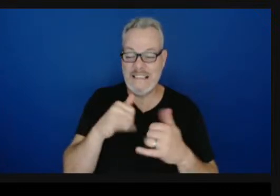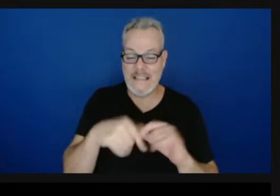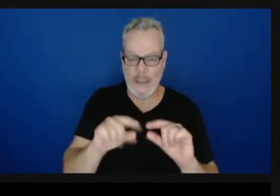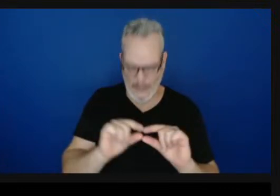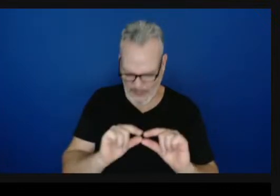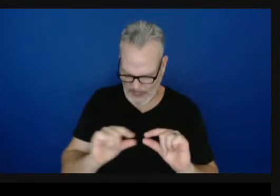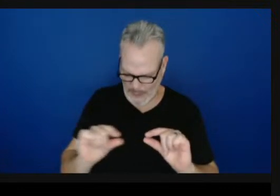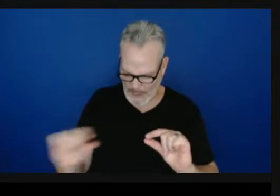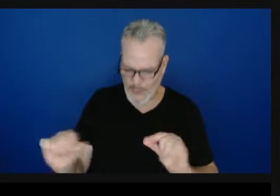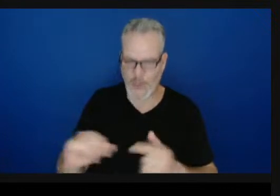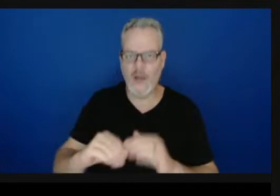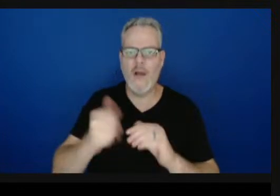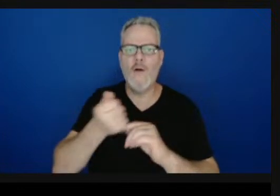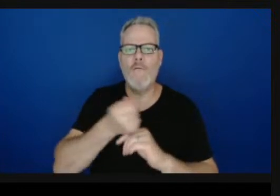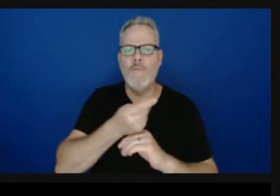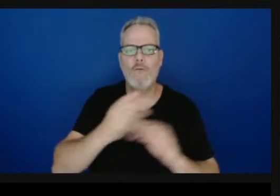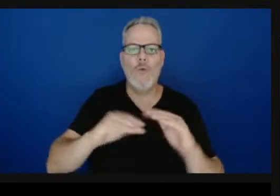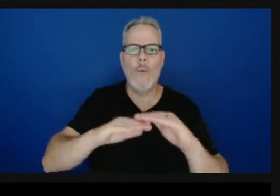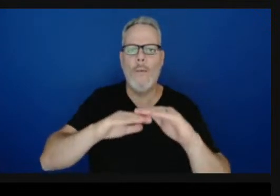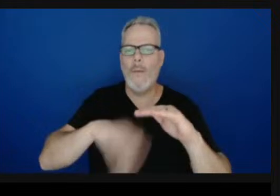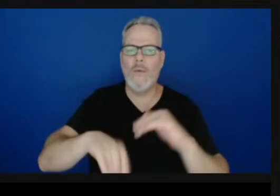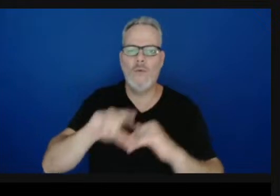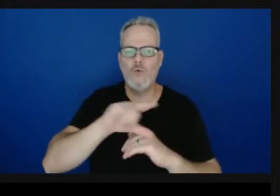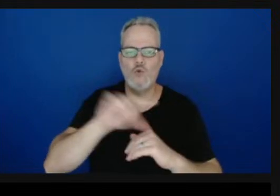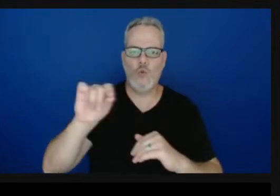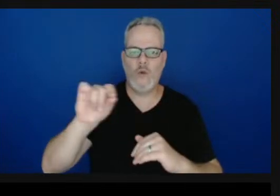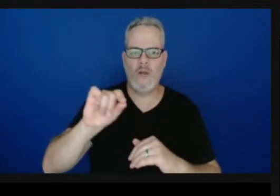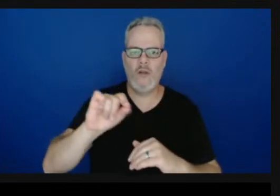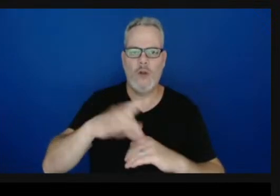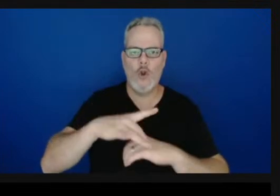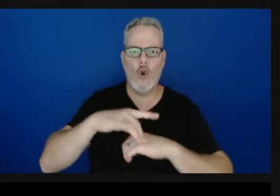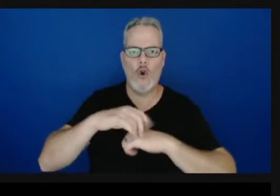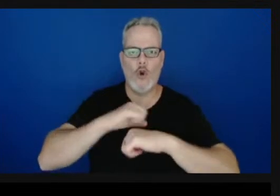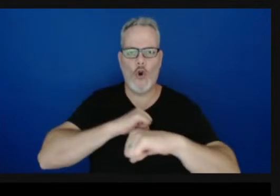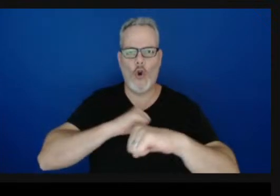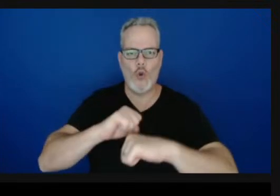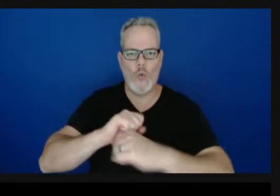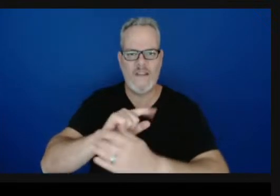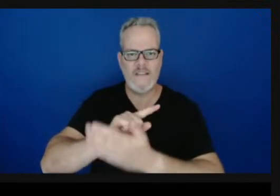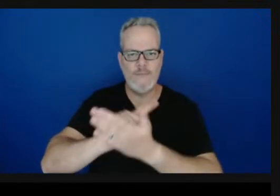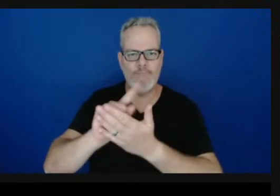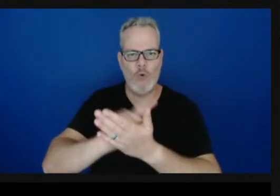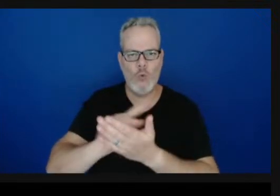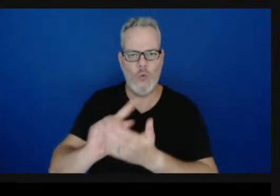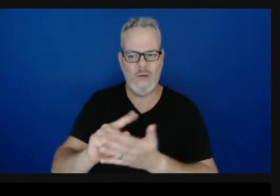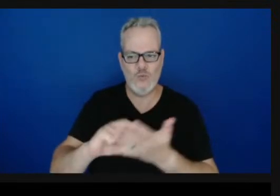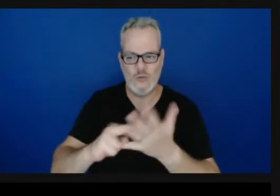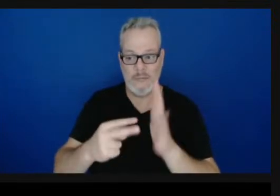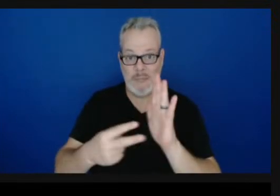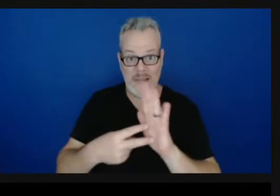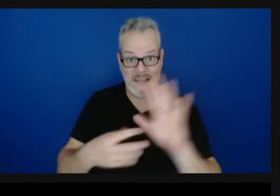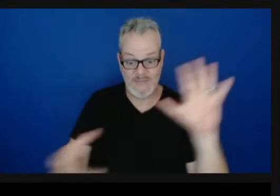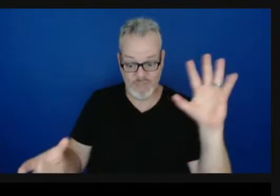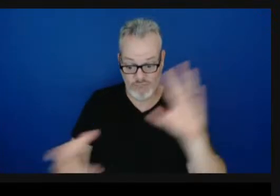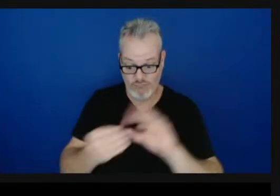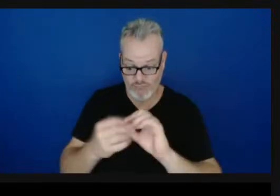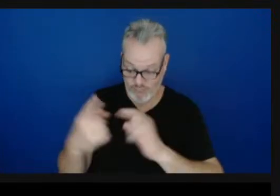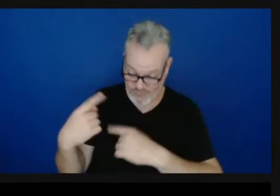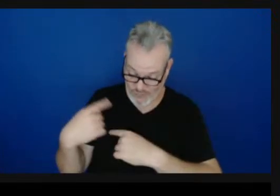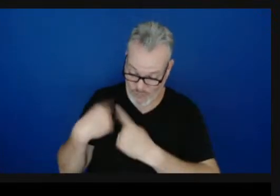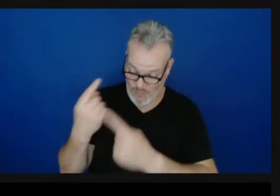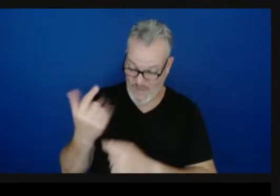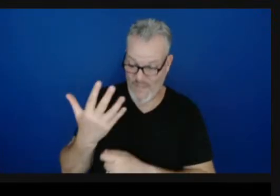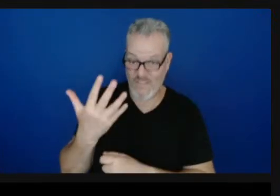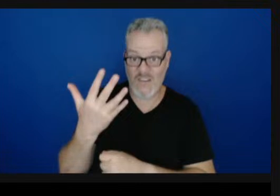20 earthquakes per week, which over the long term, for the last 5 years, registers as some of the